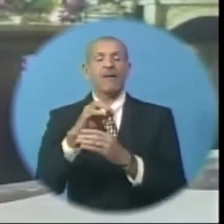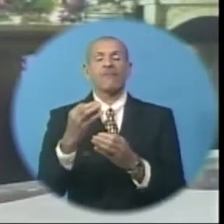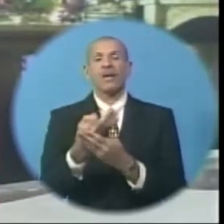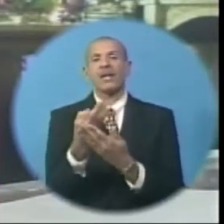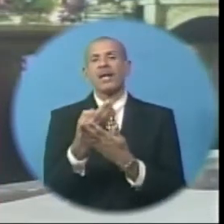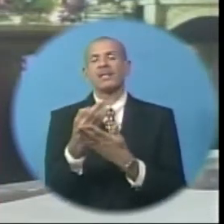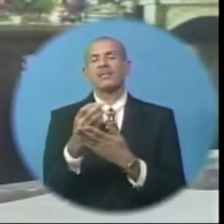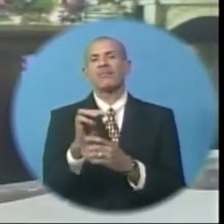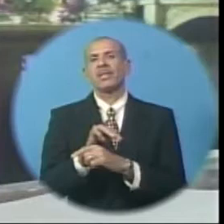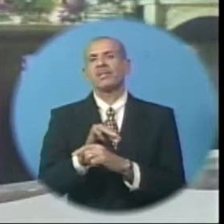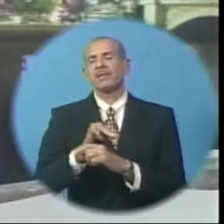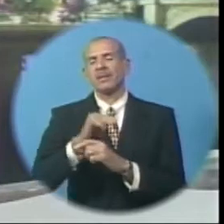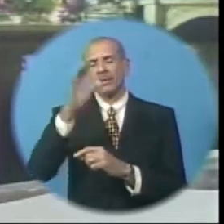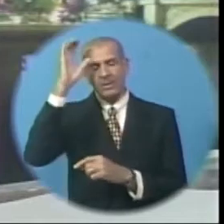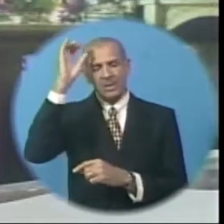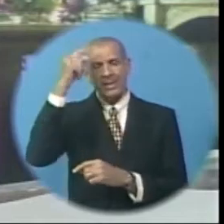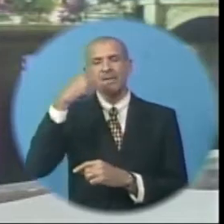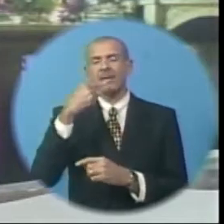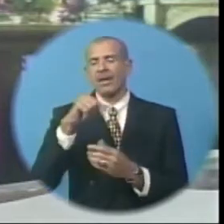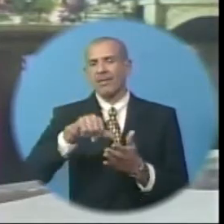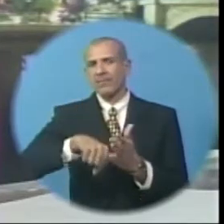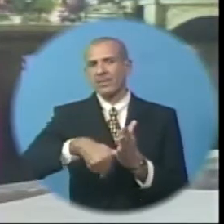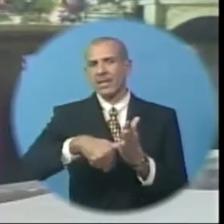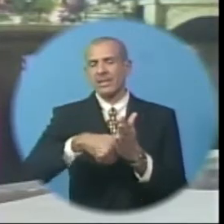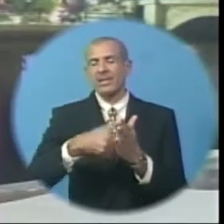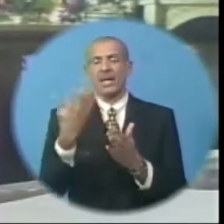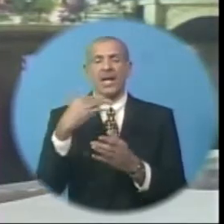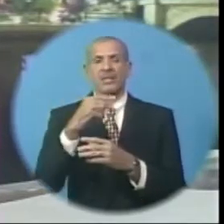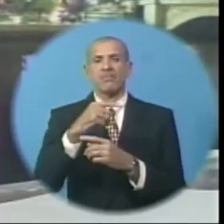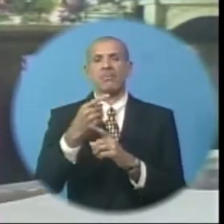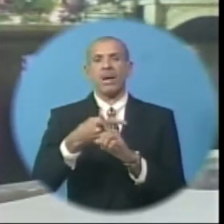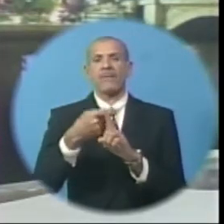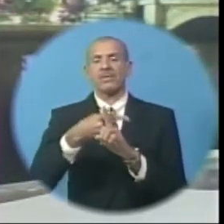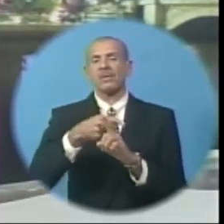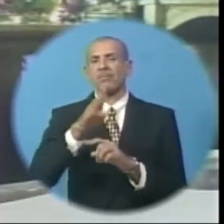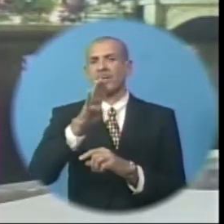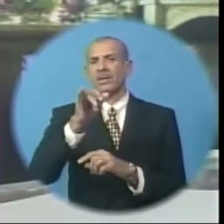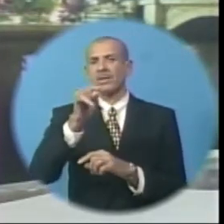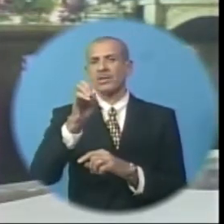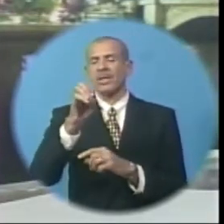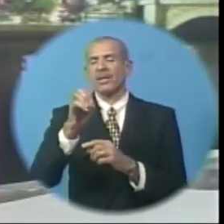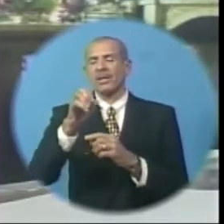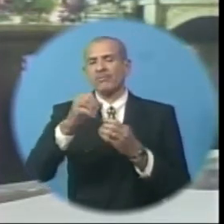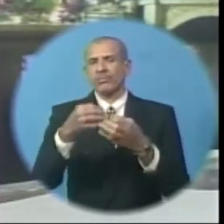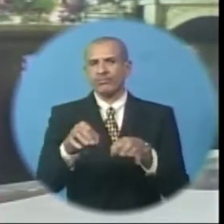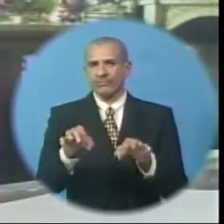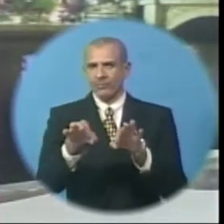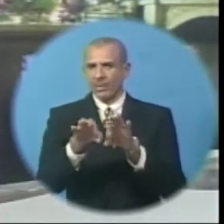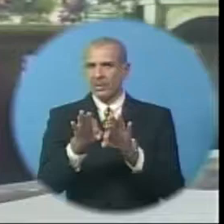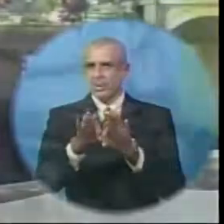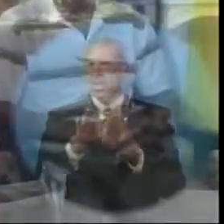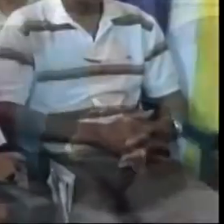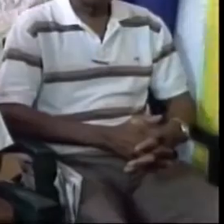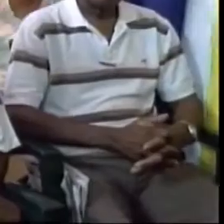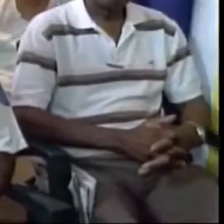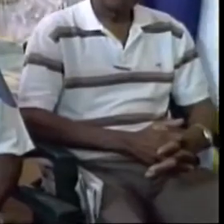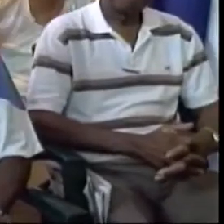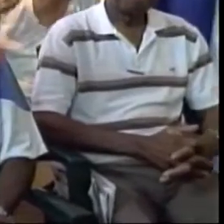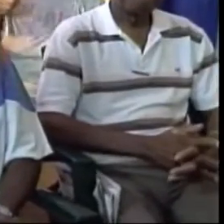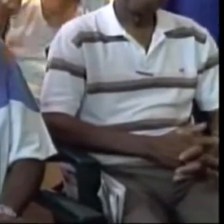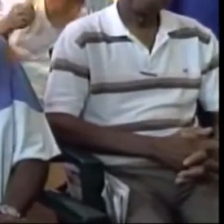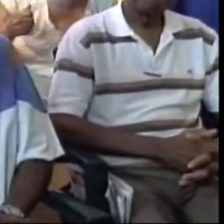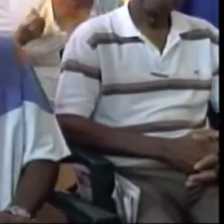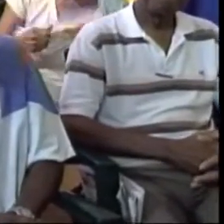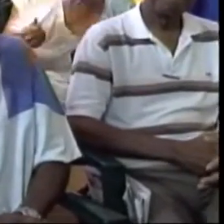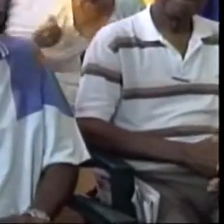the importance of the measures rolled out in last month's budget. Speaking at the Democratic Labour Party's Astor B. Watts weekly lunchtime